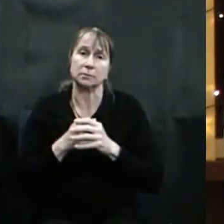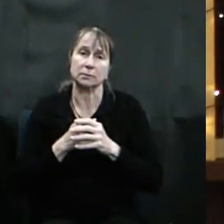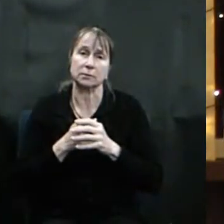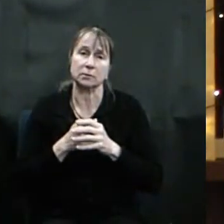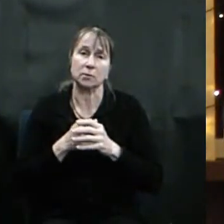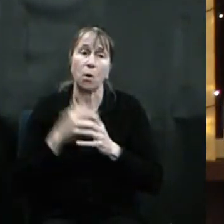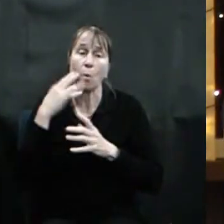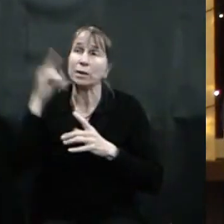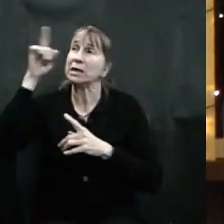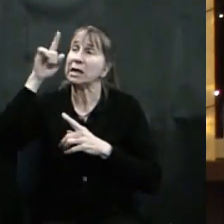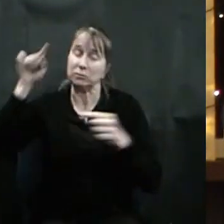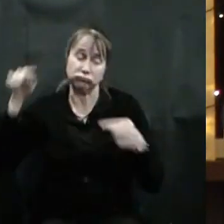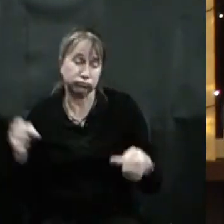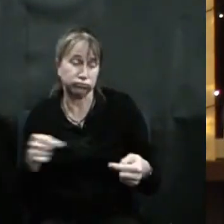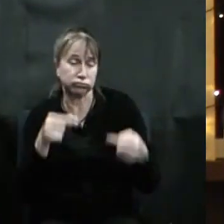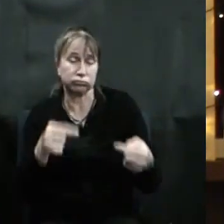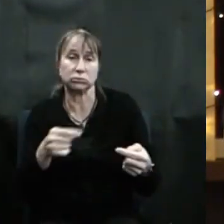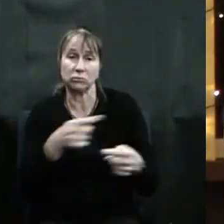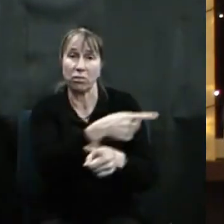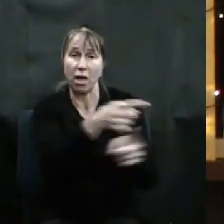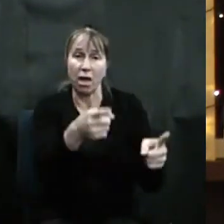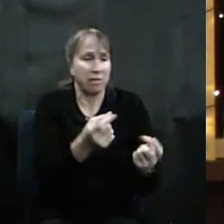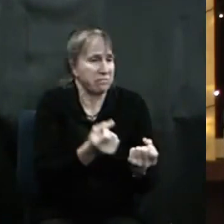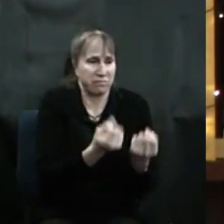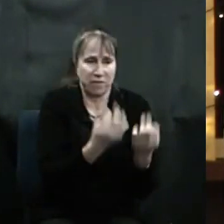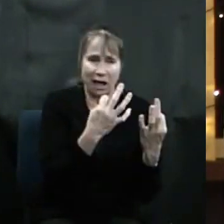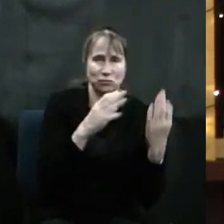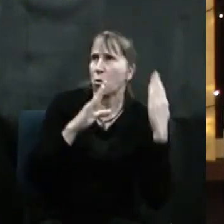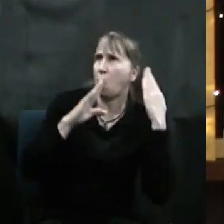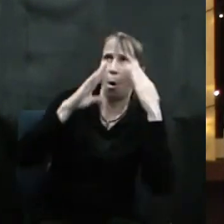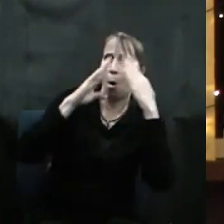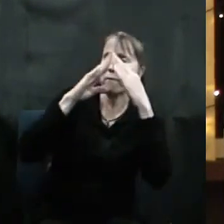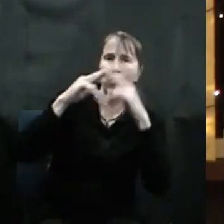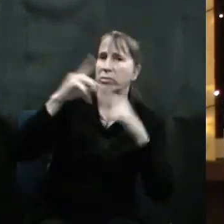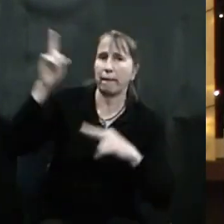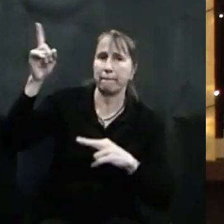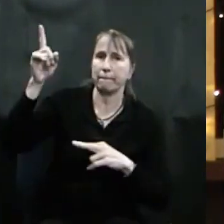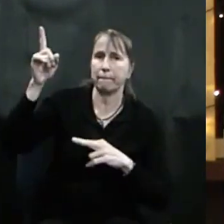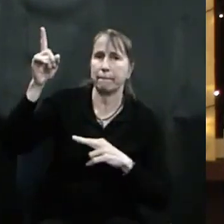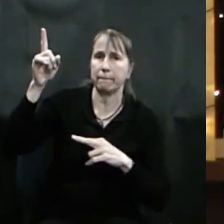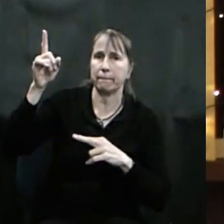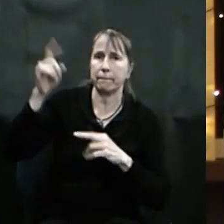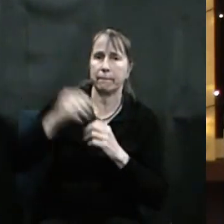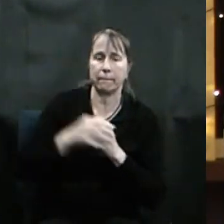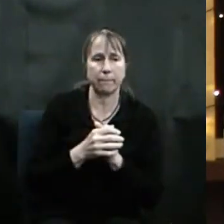wrath. There's no hope in this world for a person under God's wrath.